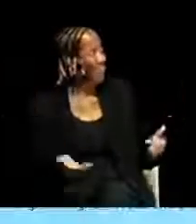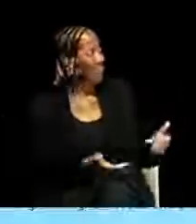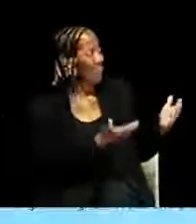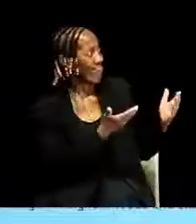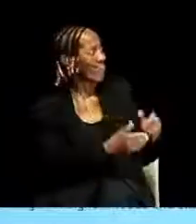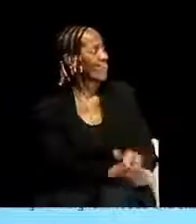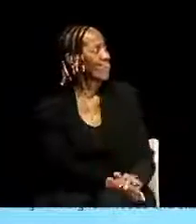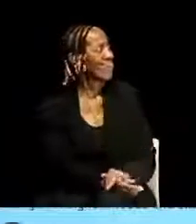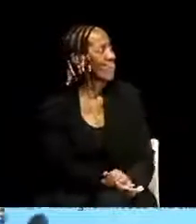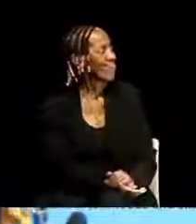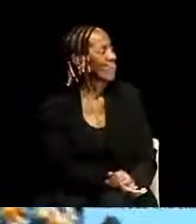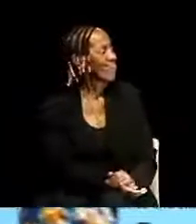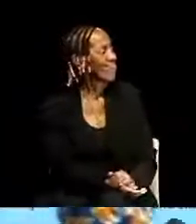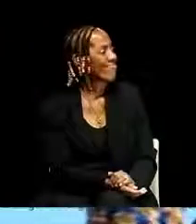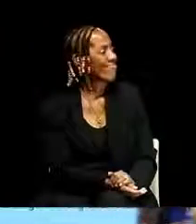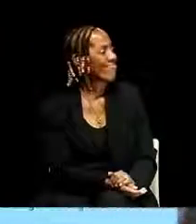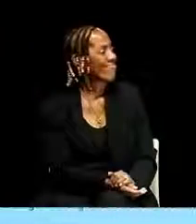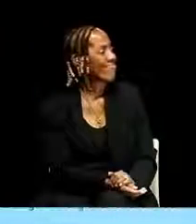Sharina.